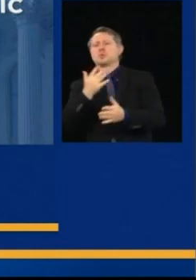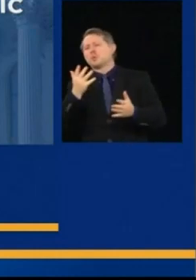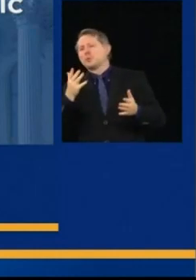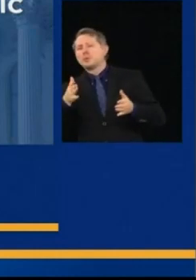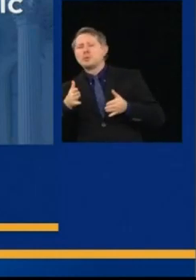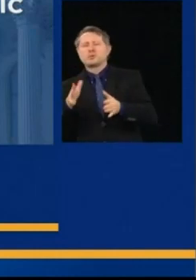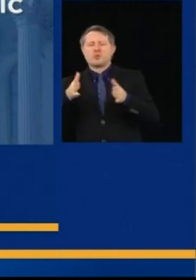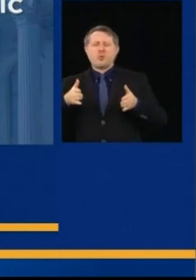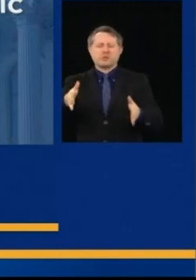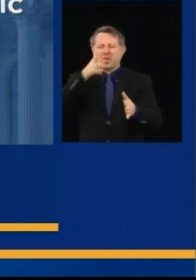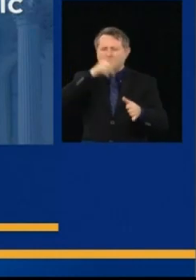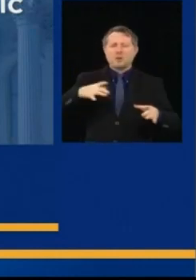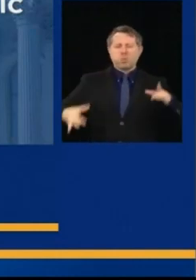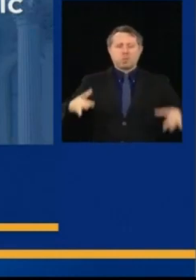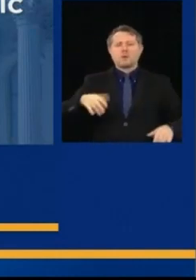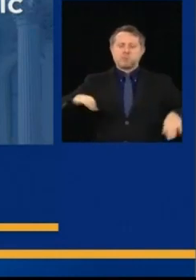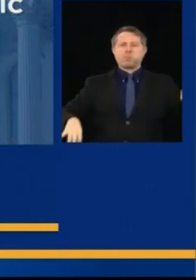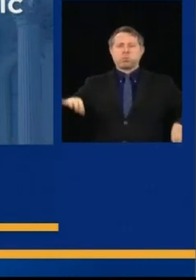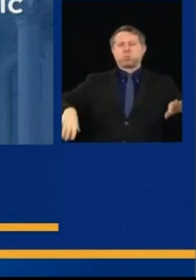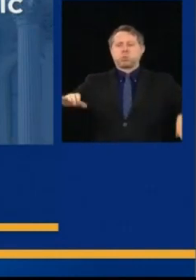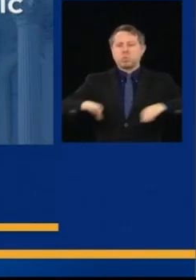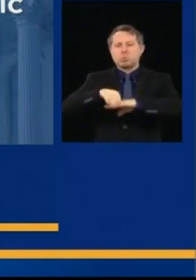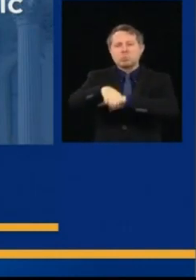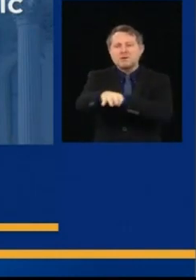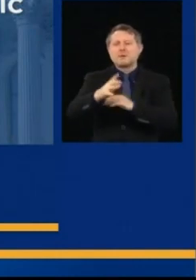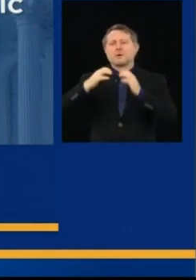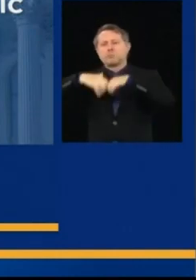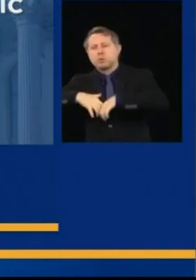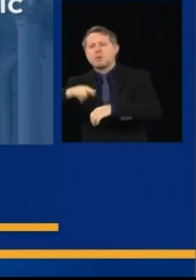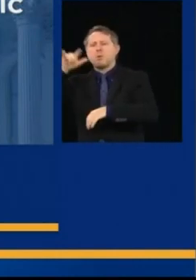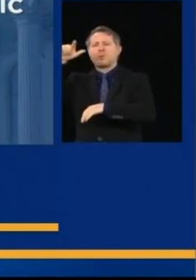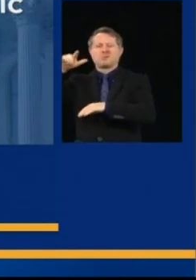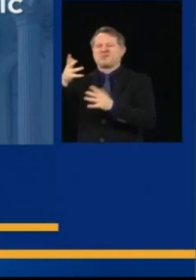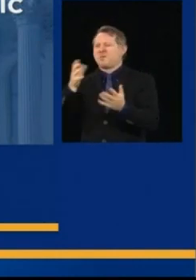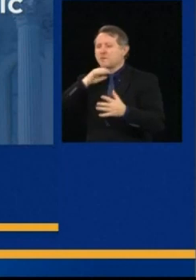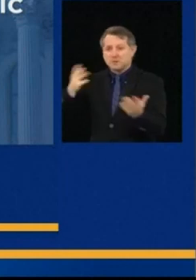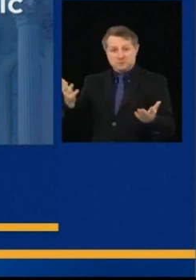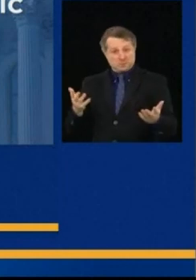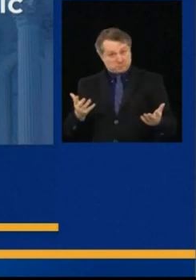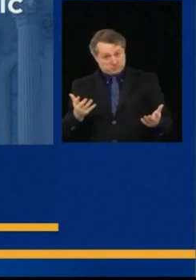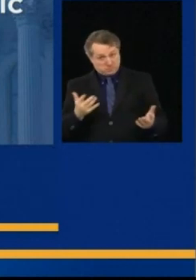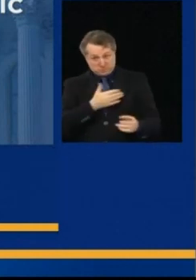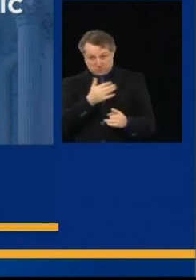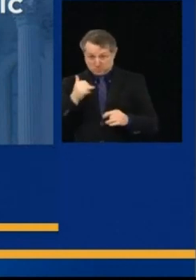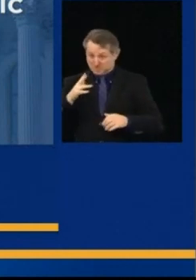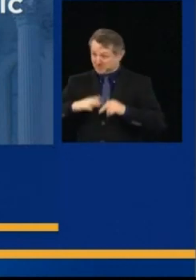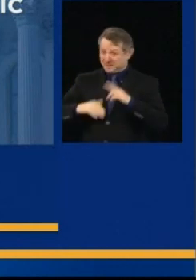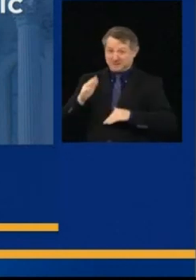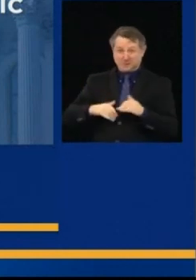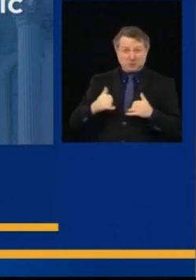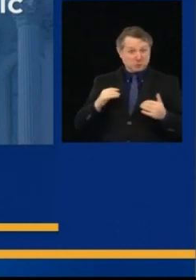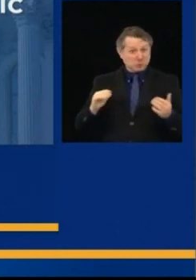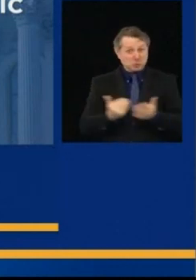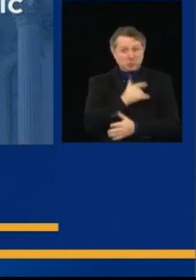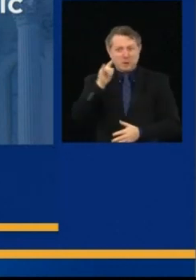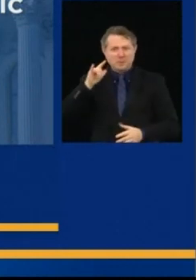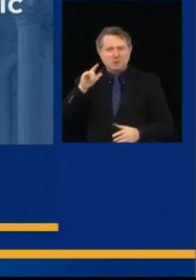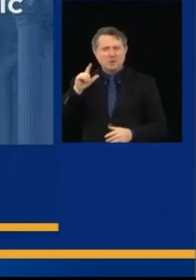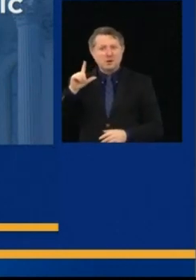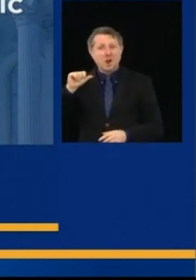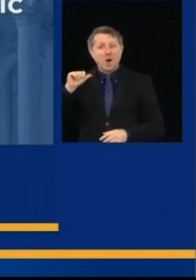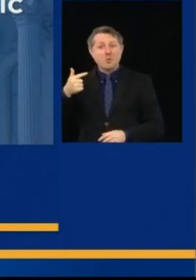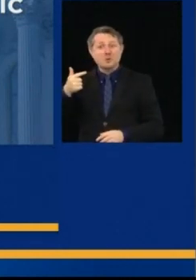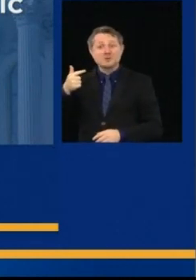build airports anymore, which it doesn't. We're building a new airport in downstate New York, the LaGuardia Airport. First new